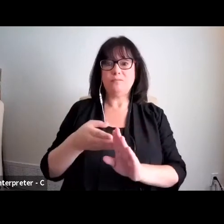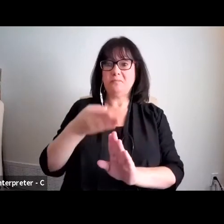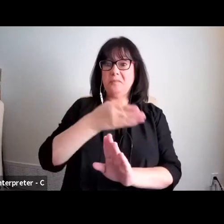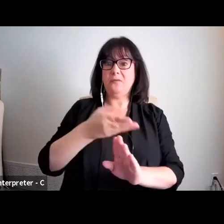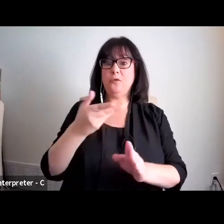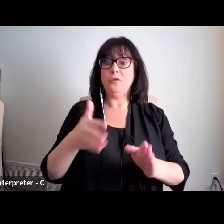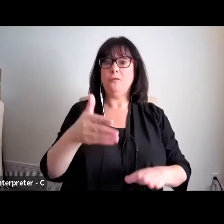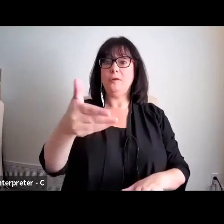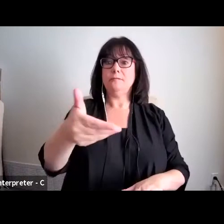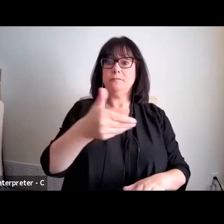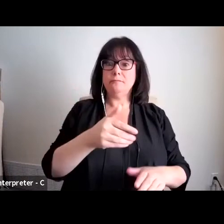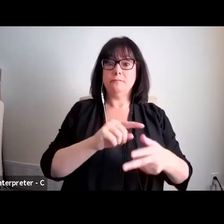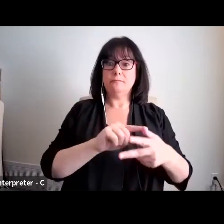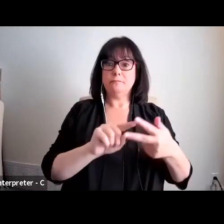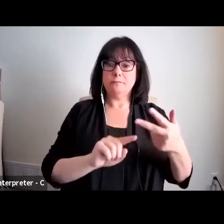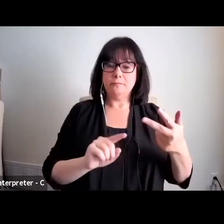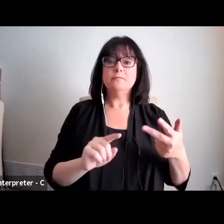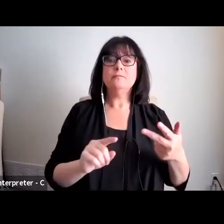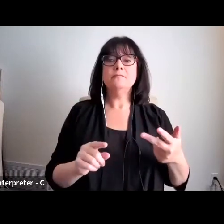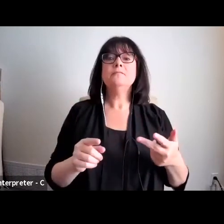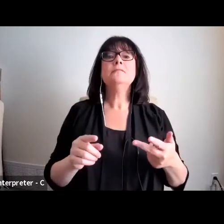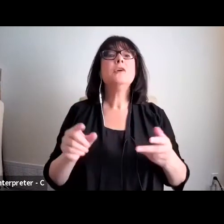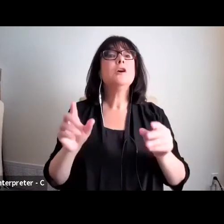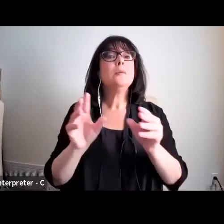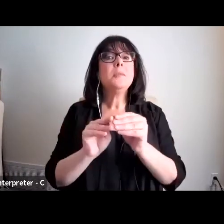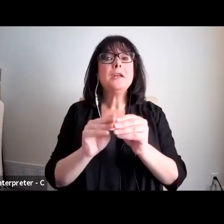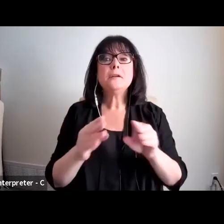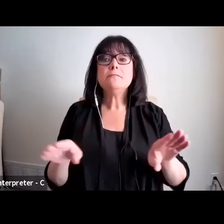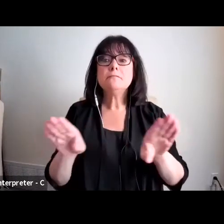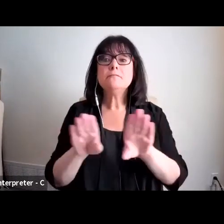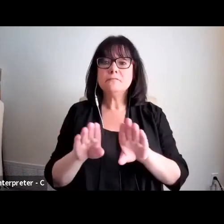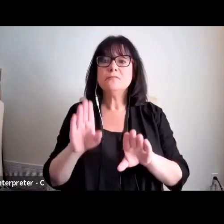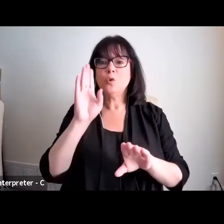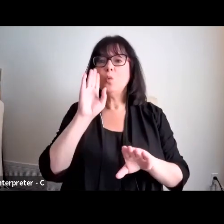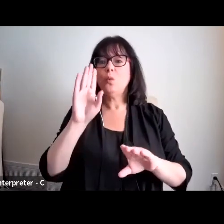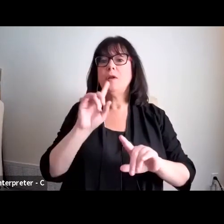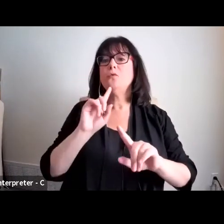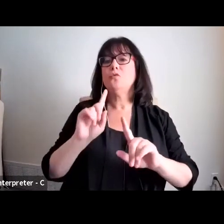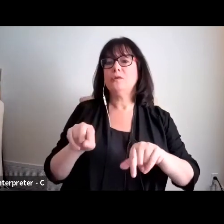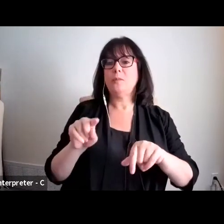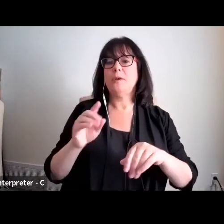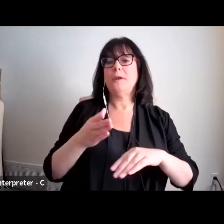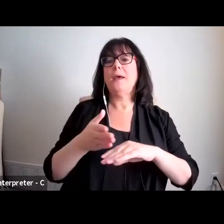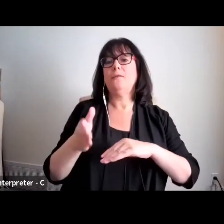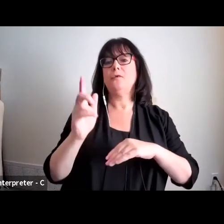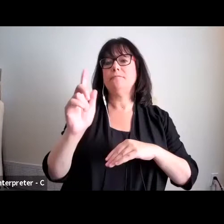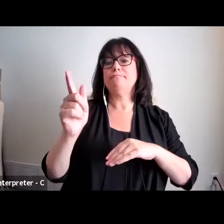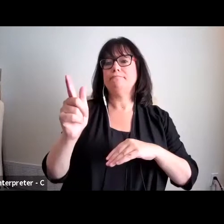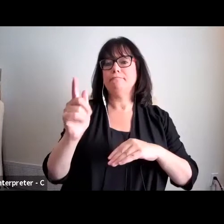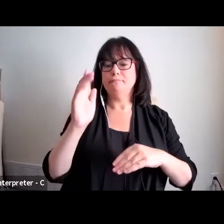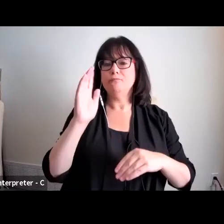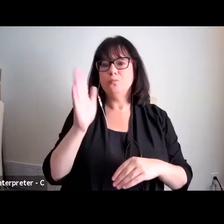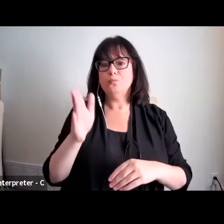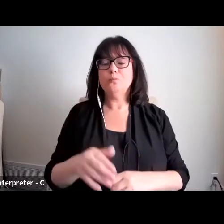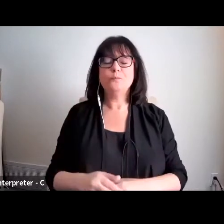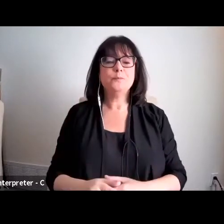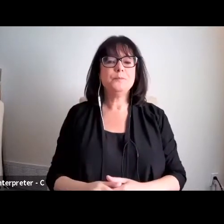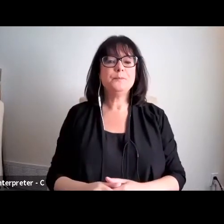you coming out of the session if you did not receive one live. So that will be forthcoming.